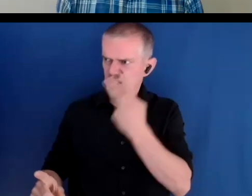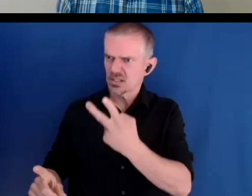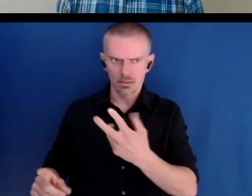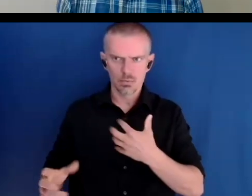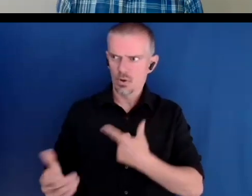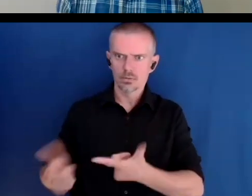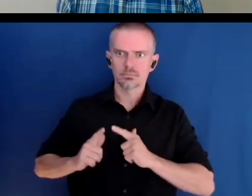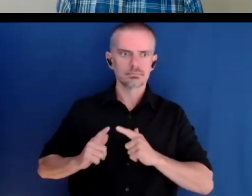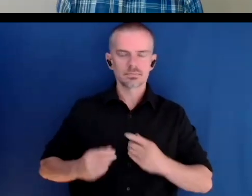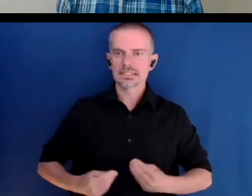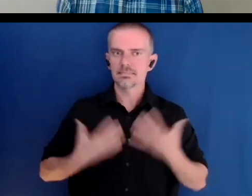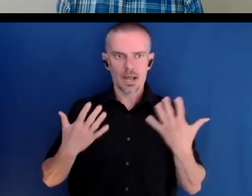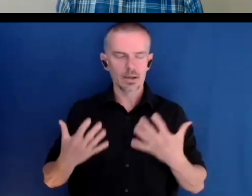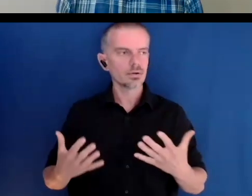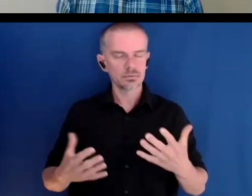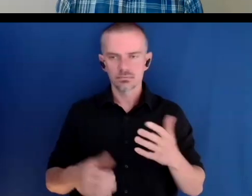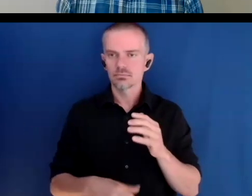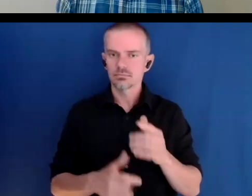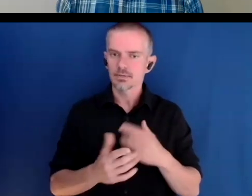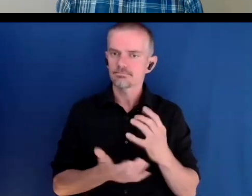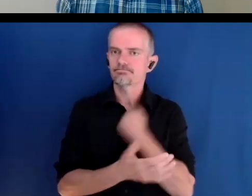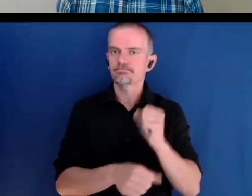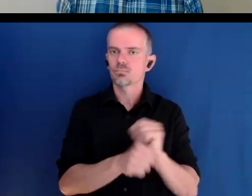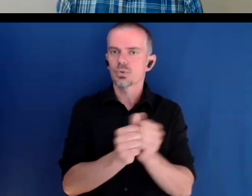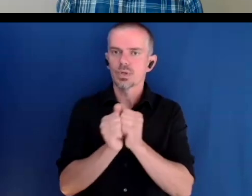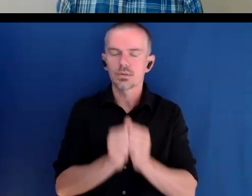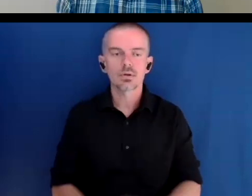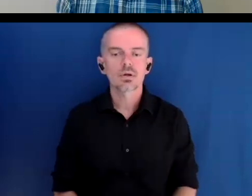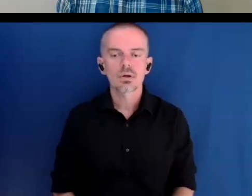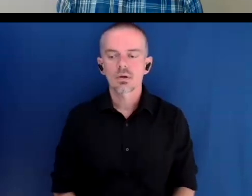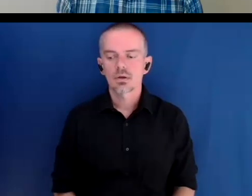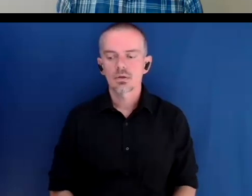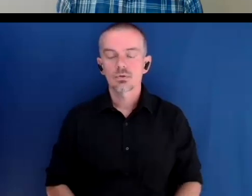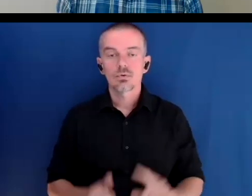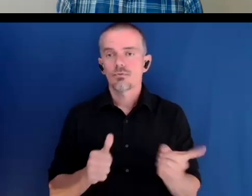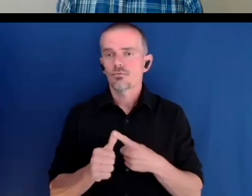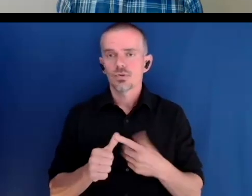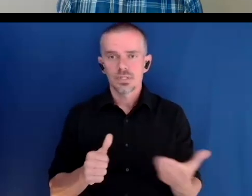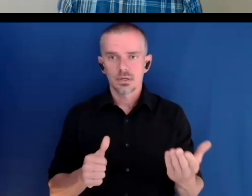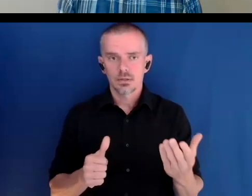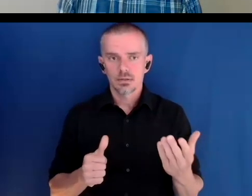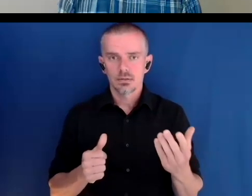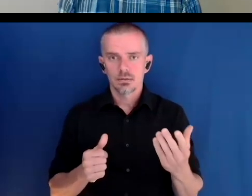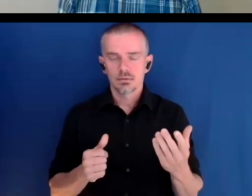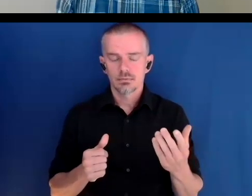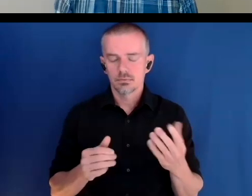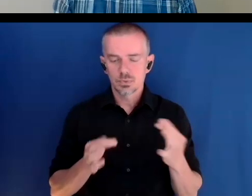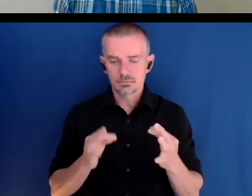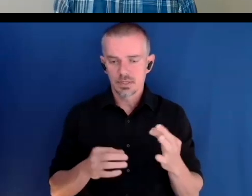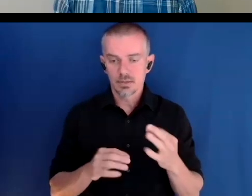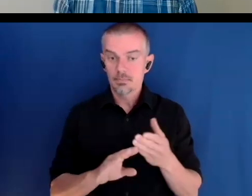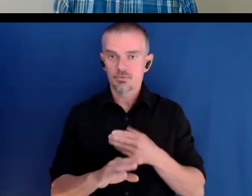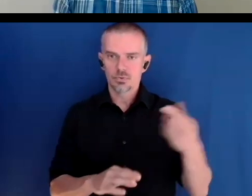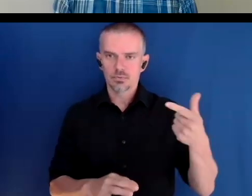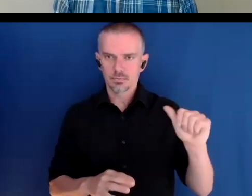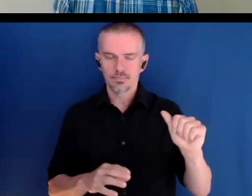work differently together. So, so the first thing I have to do before we go to grants and agreements, is, especially with a